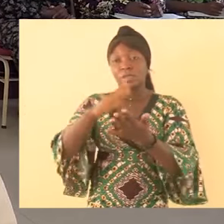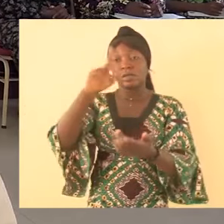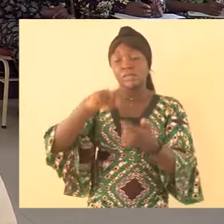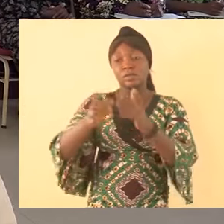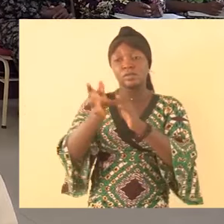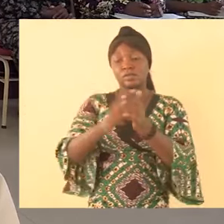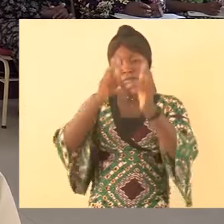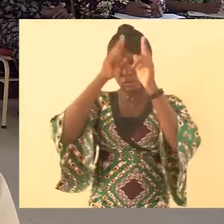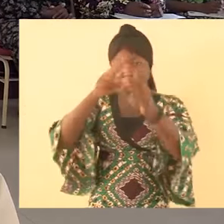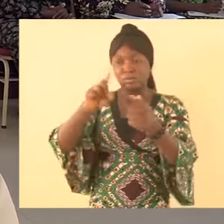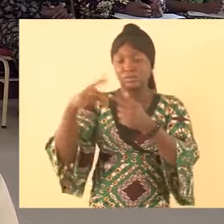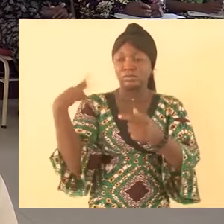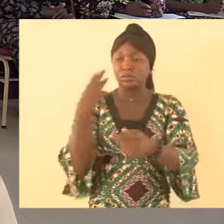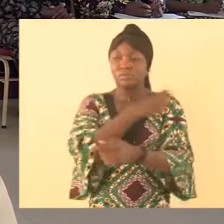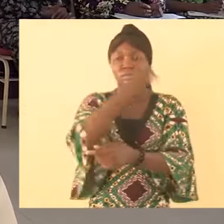3. Glory to Jesus.